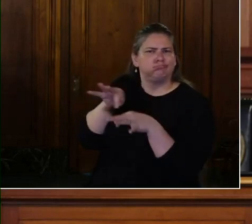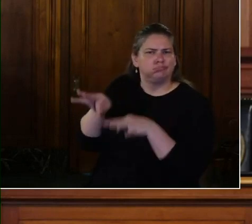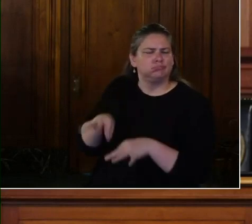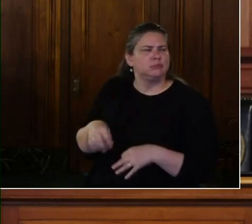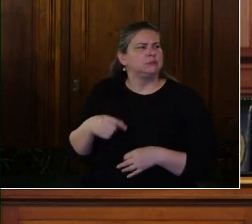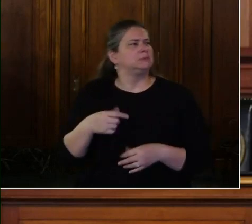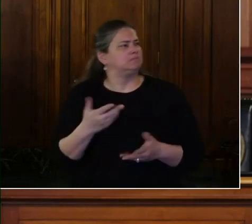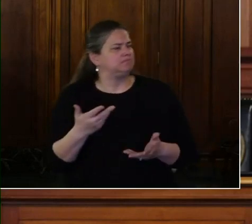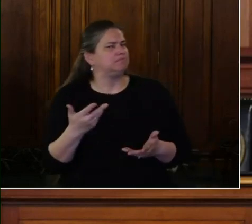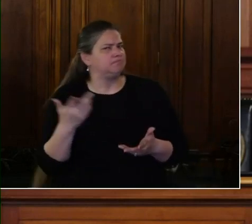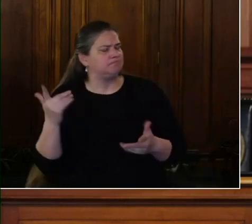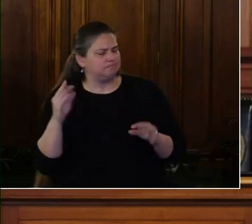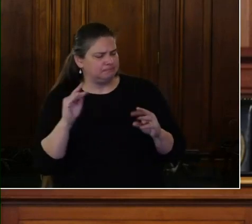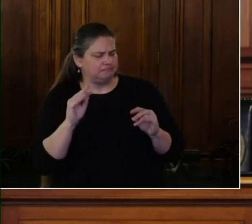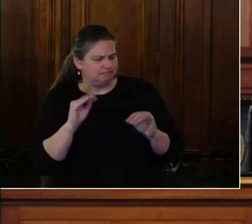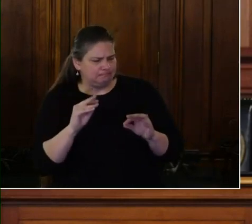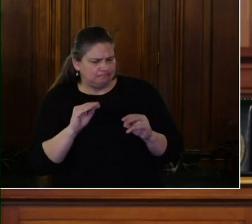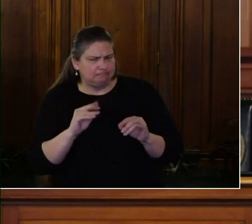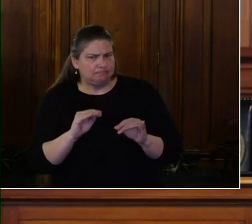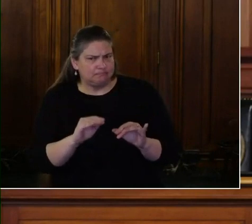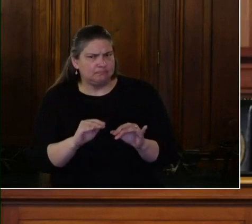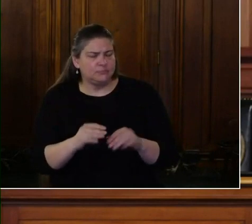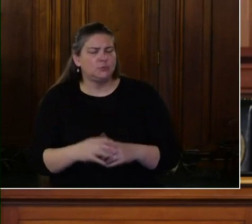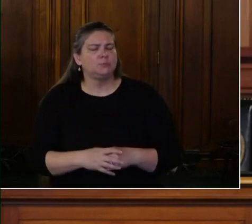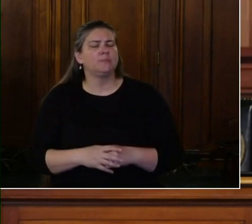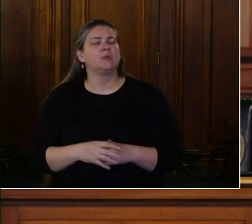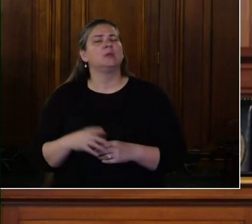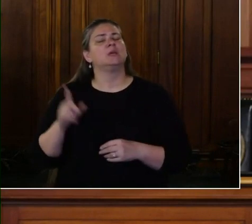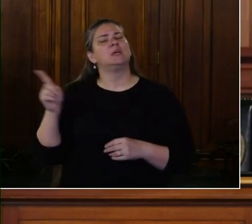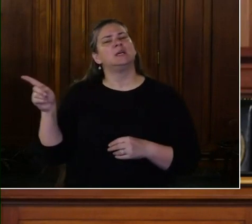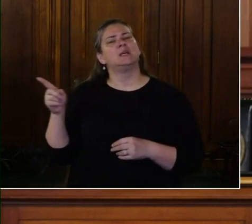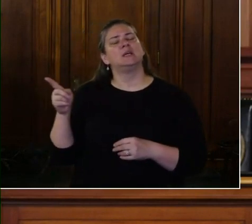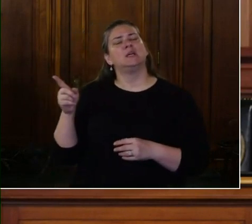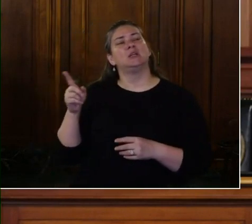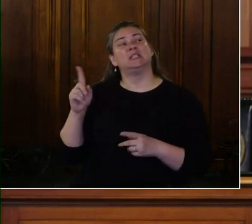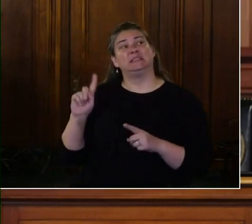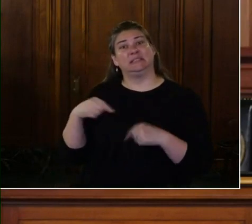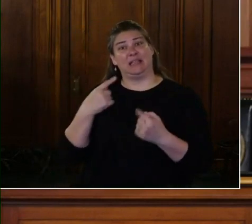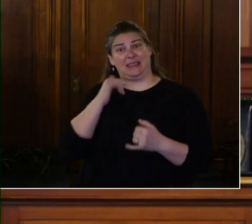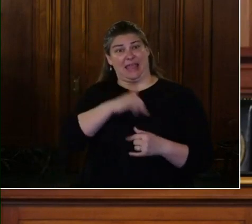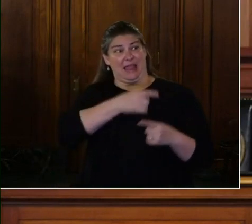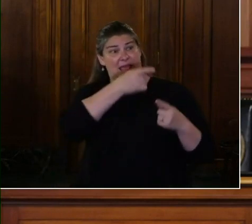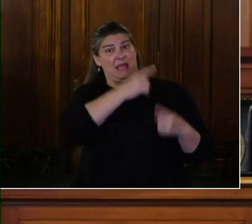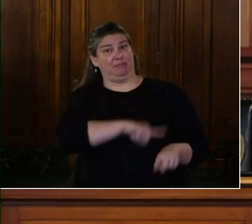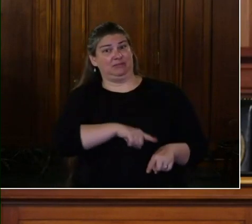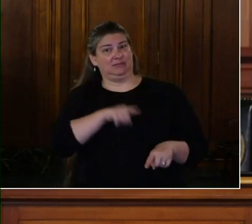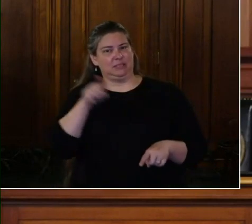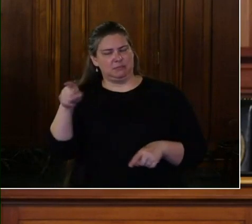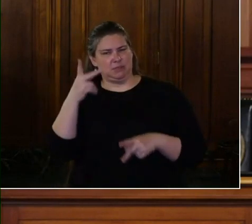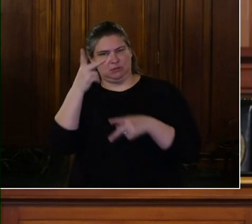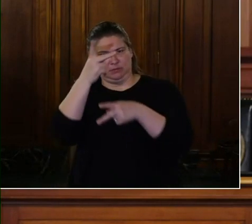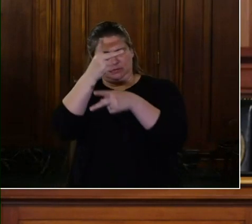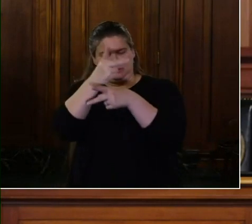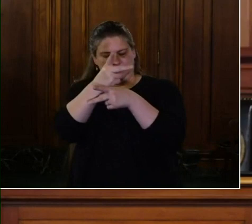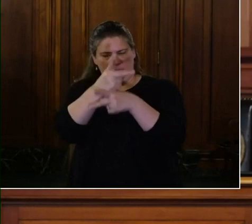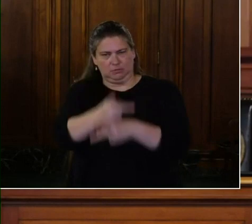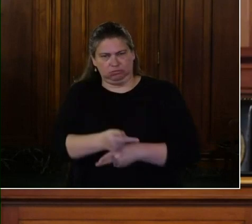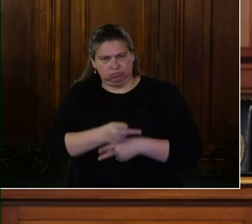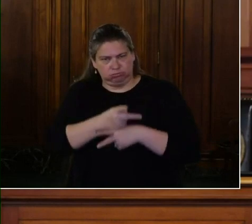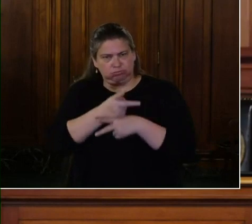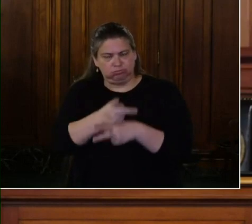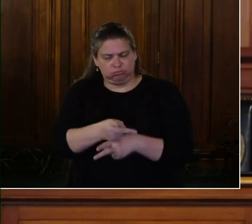So the precautions that have been taken since then, again, there has been no